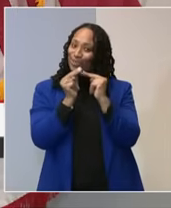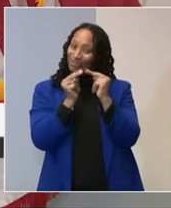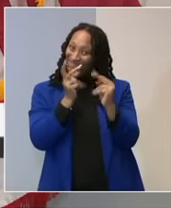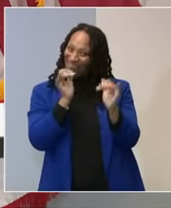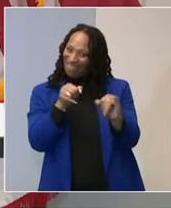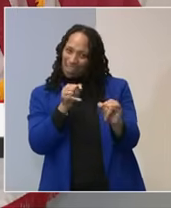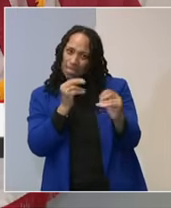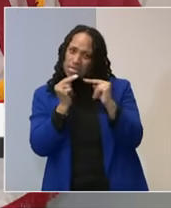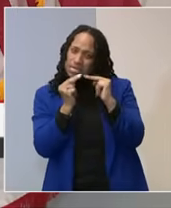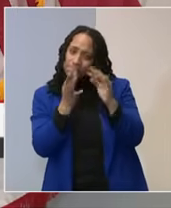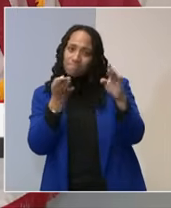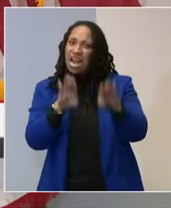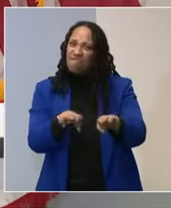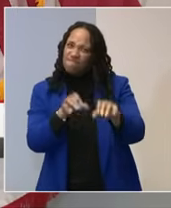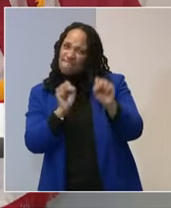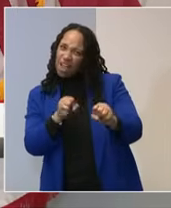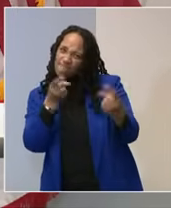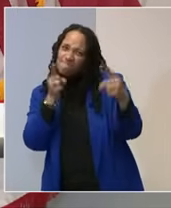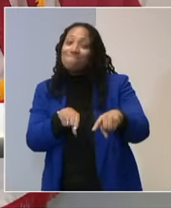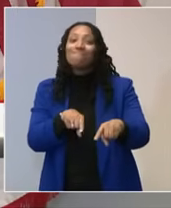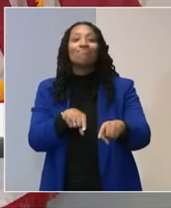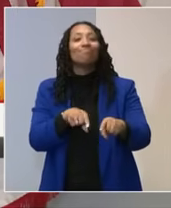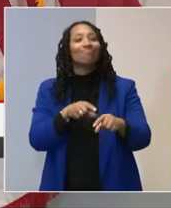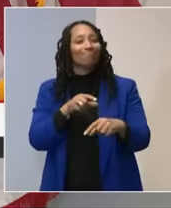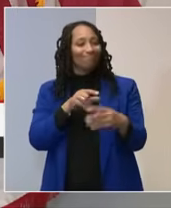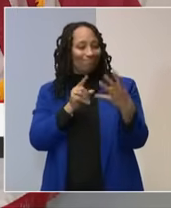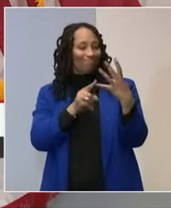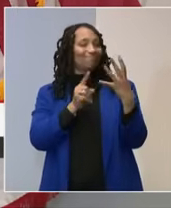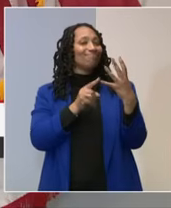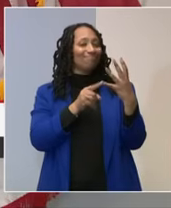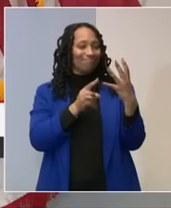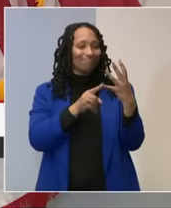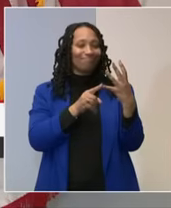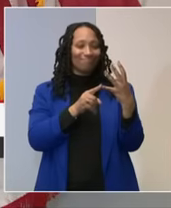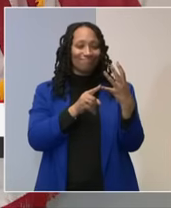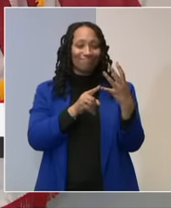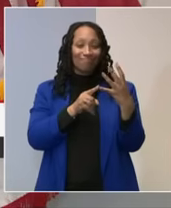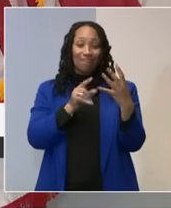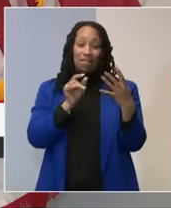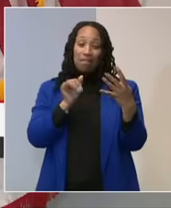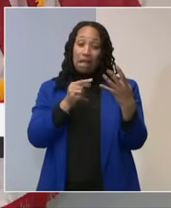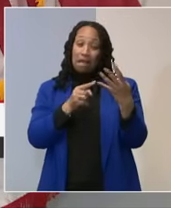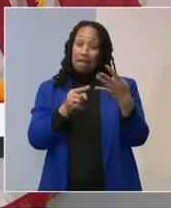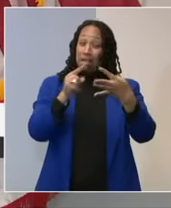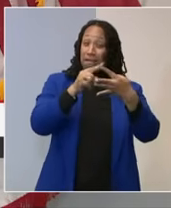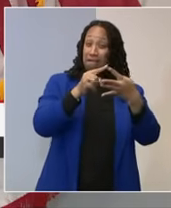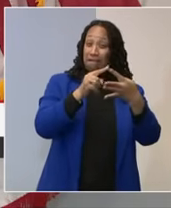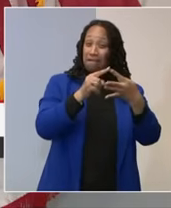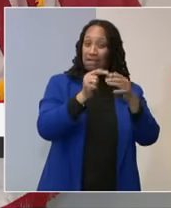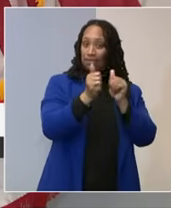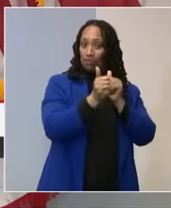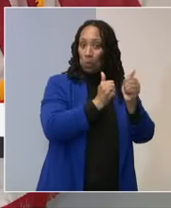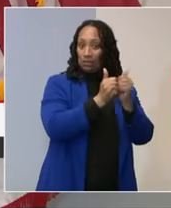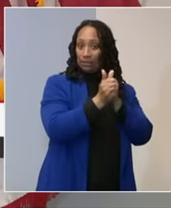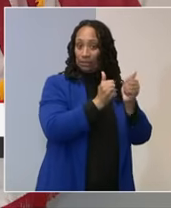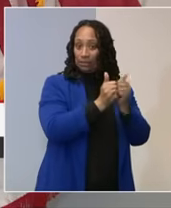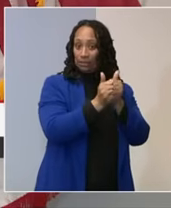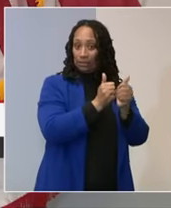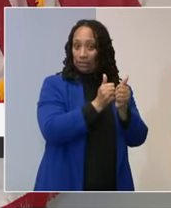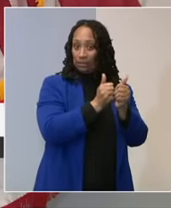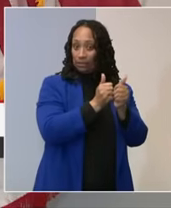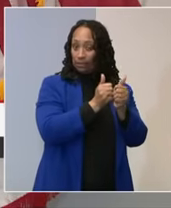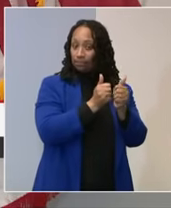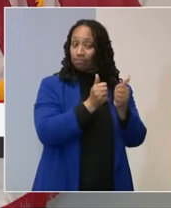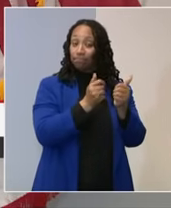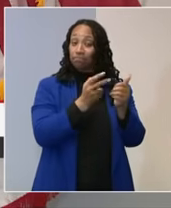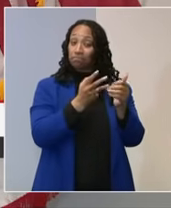true. I think that being a sports mayor in the sports capital, we didn't start off that way, and by 2030,